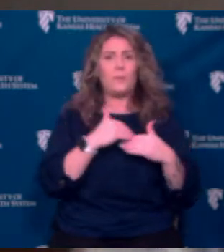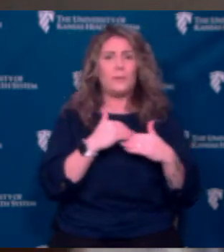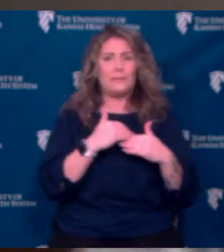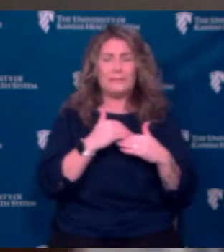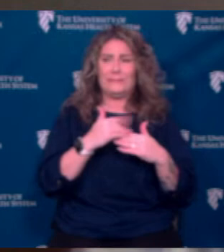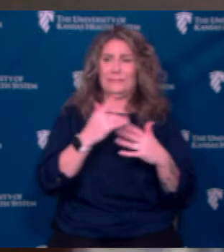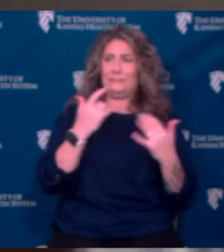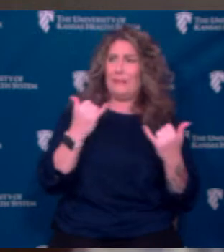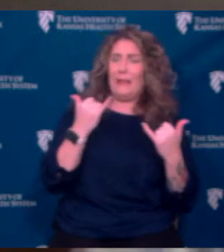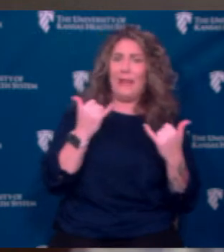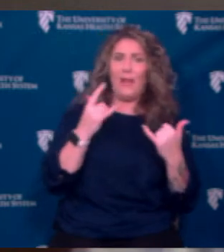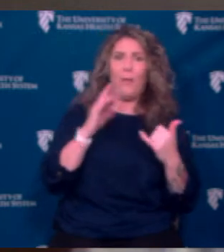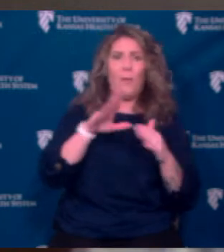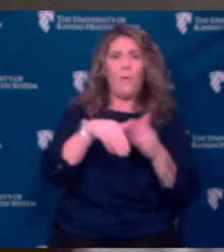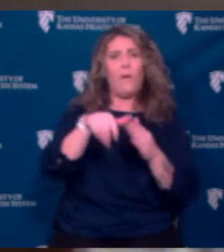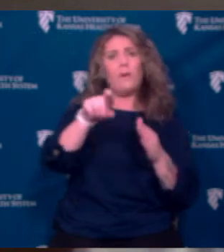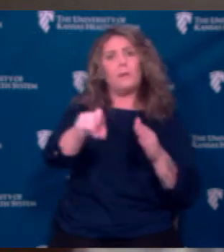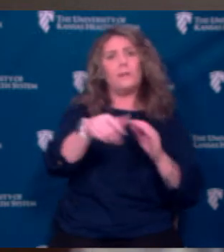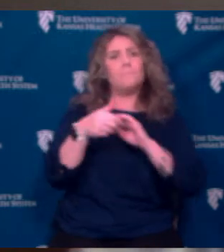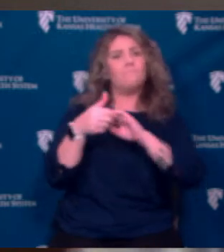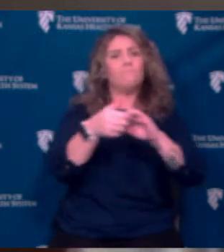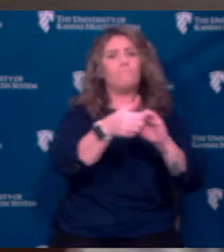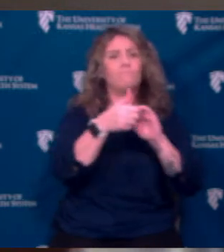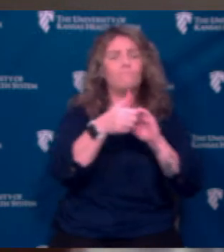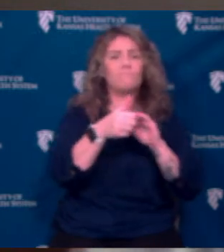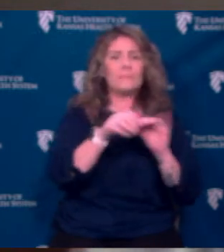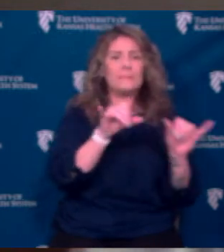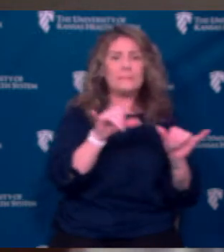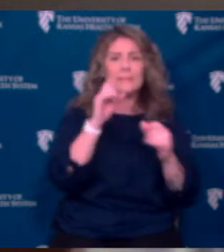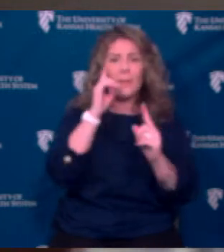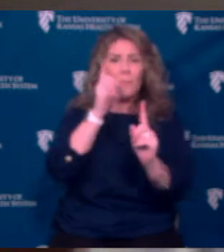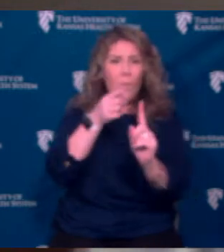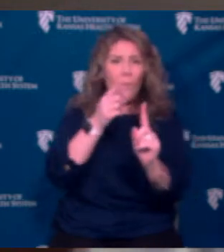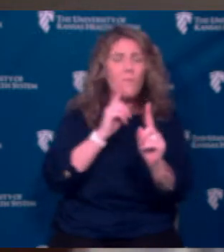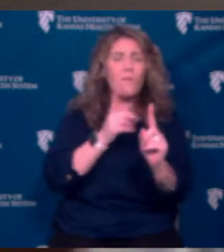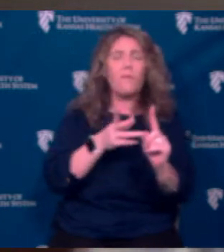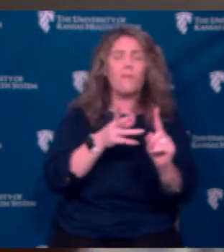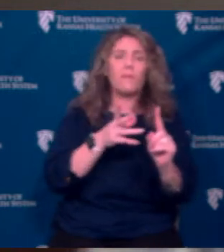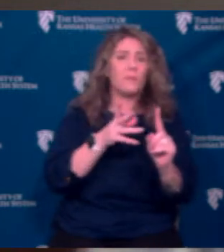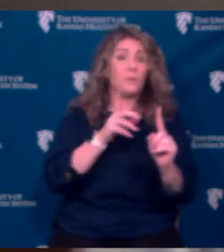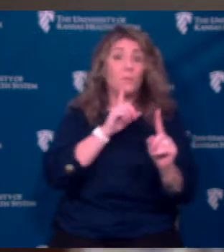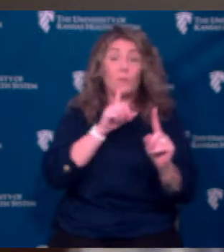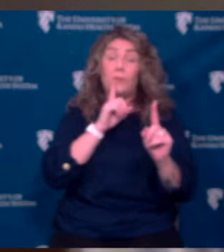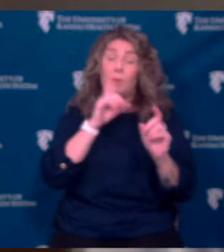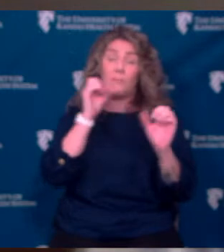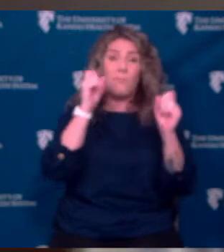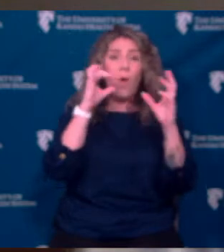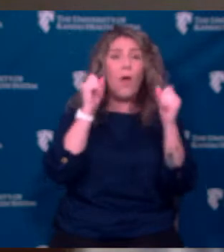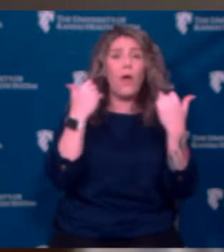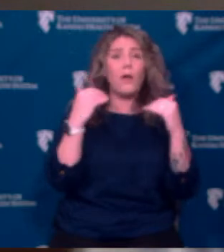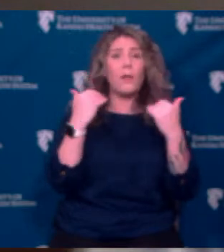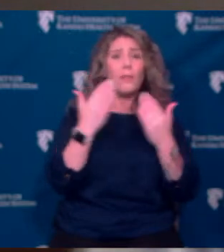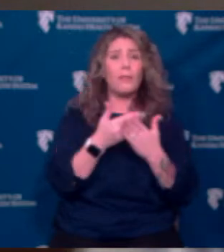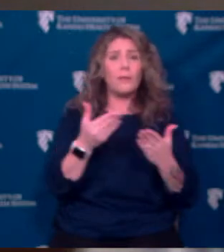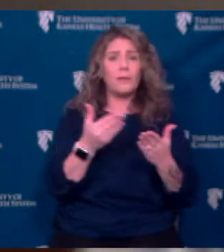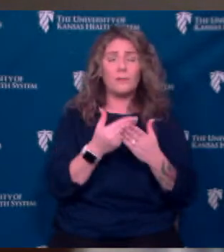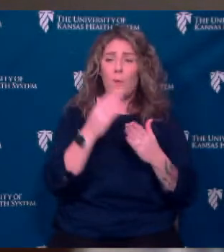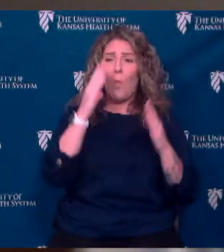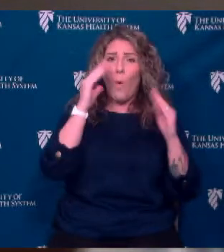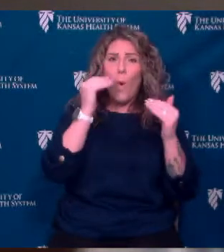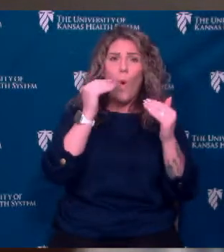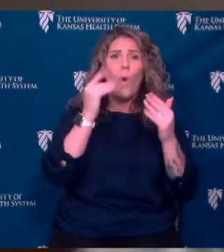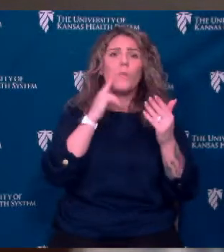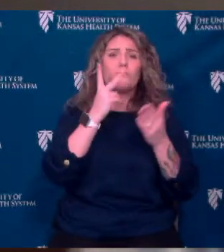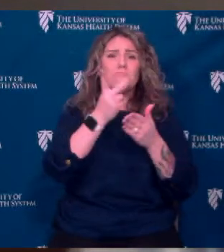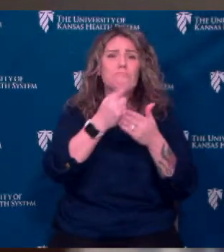on the same side. We all have to work for the same goal. And we've done some exceptional things along the way. I hope in the coming weeks, as we kind